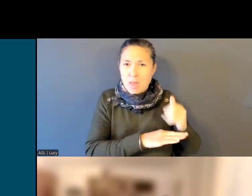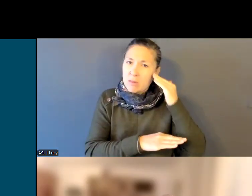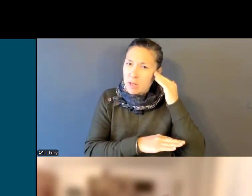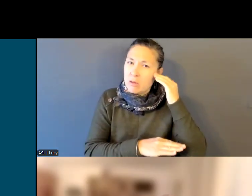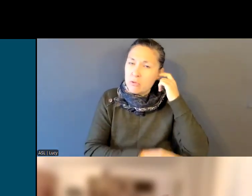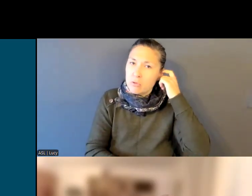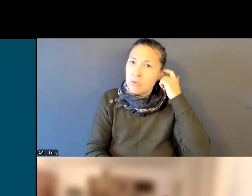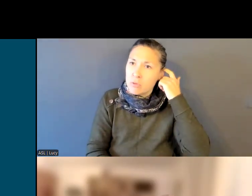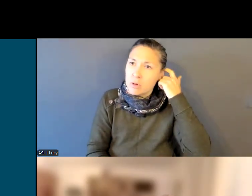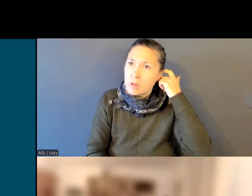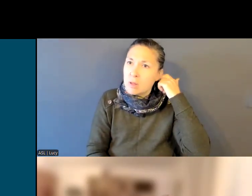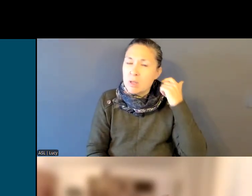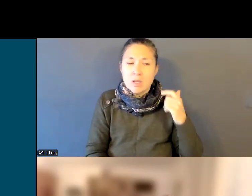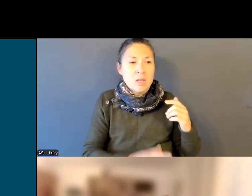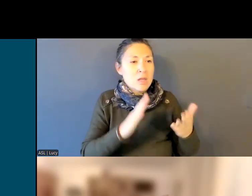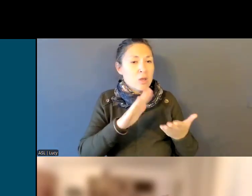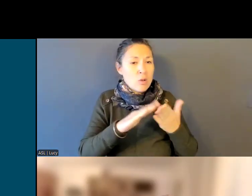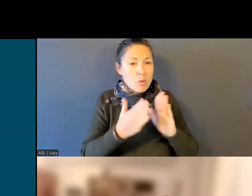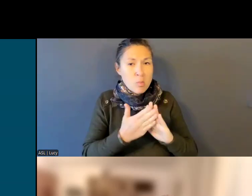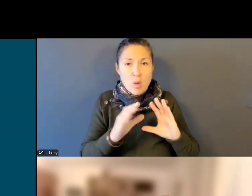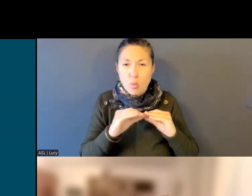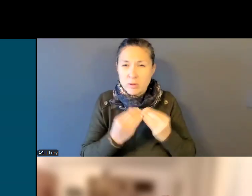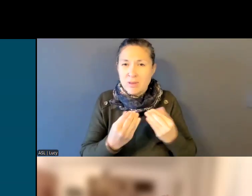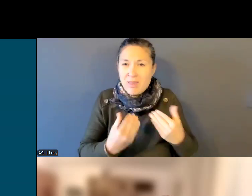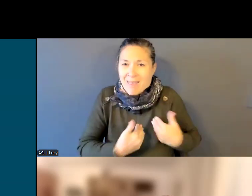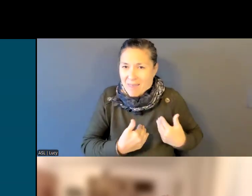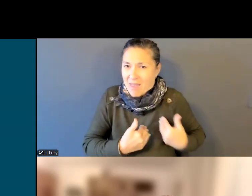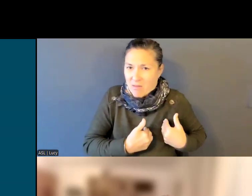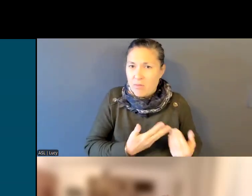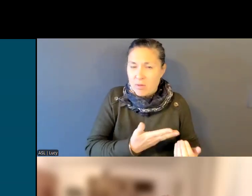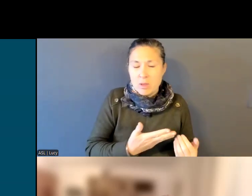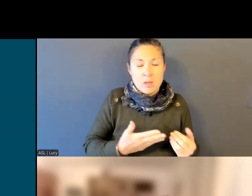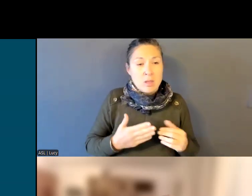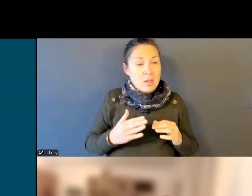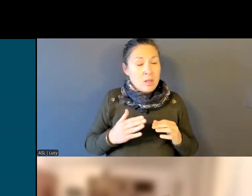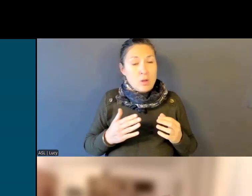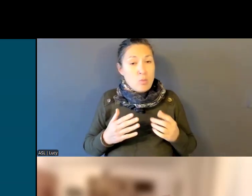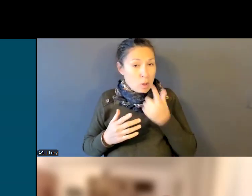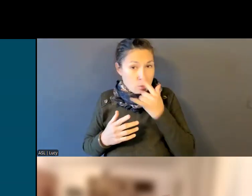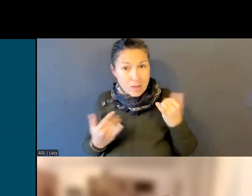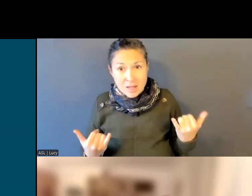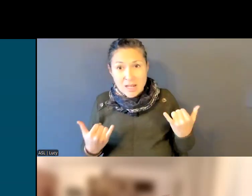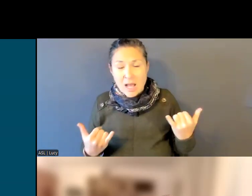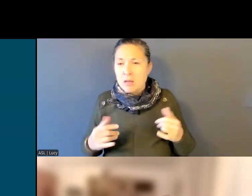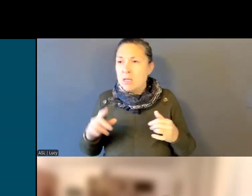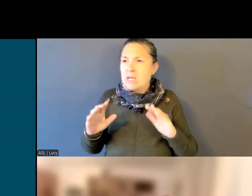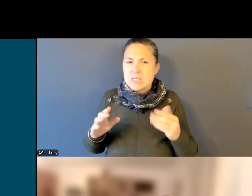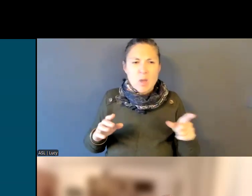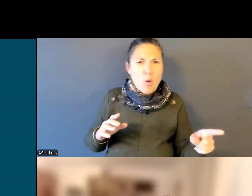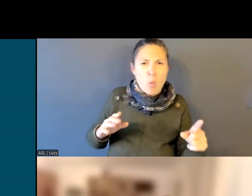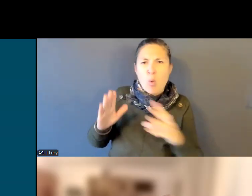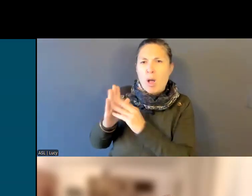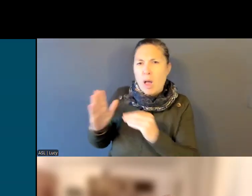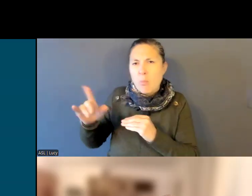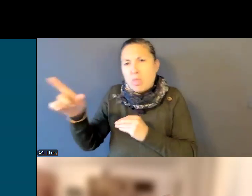in community organizations, et cetera. But, the way it's being done now is just a lot of duplication and it's not